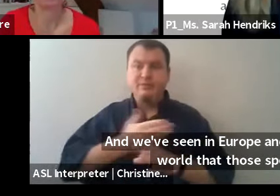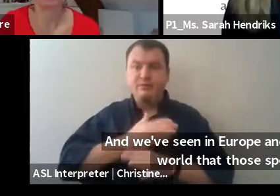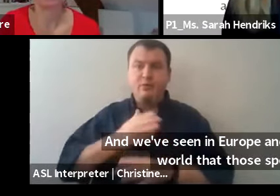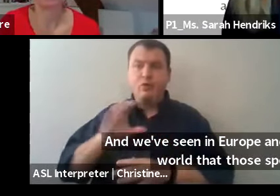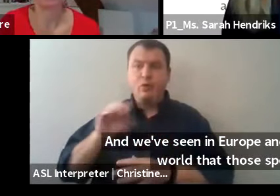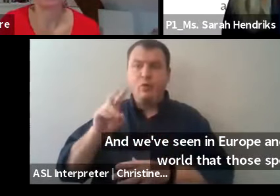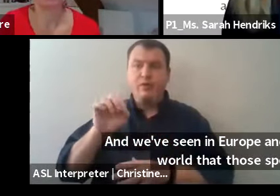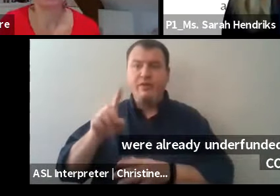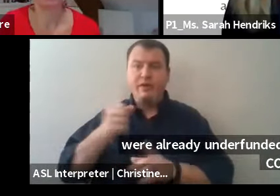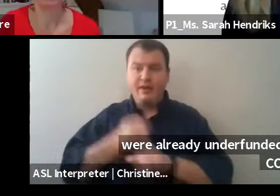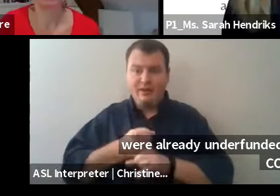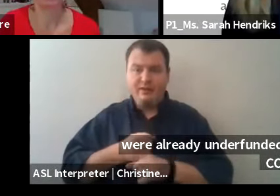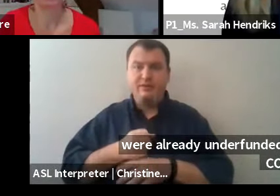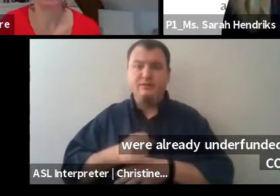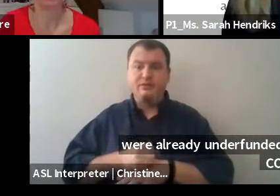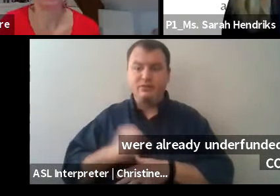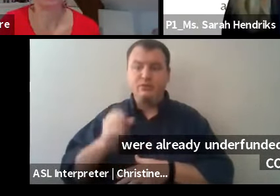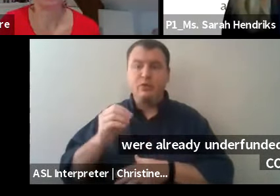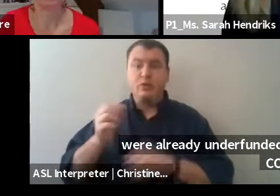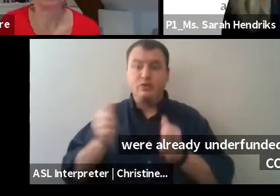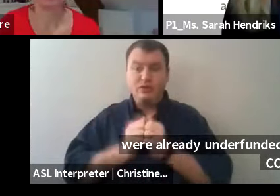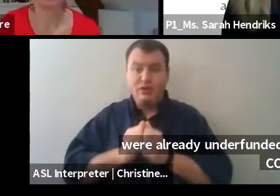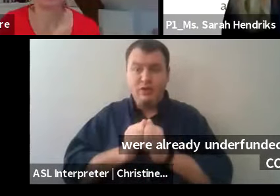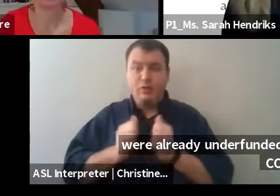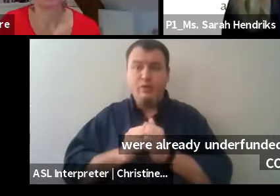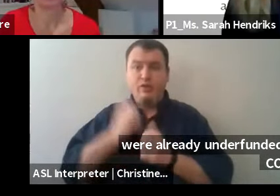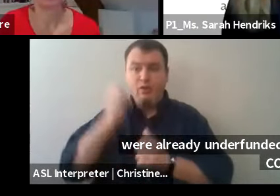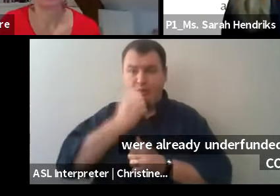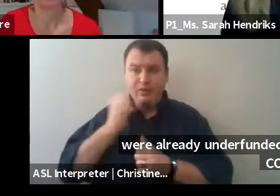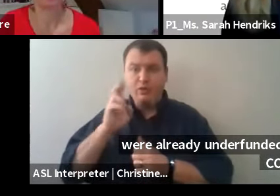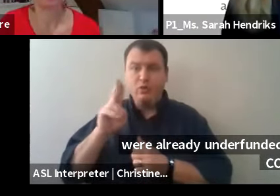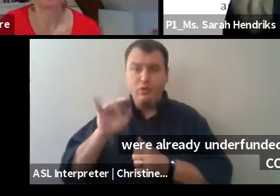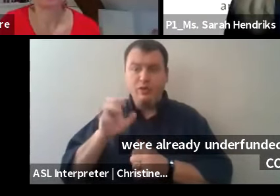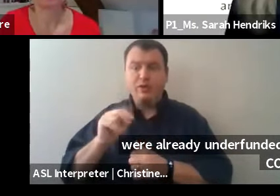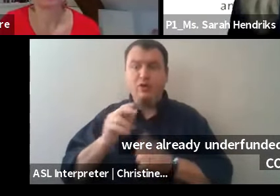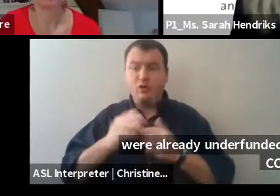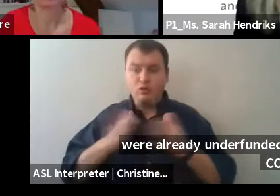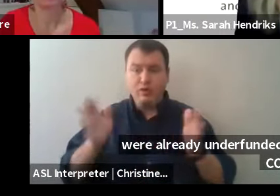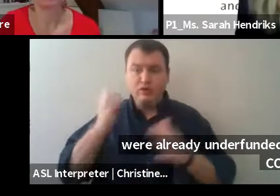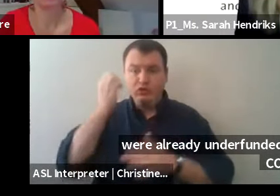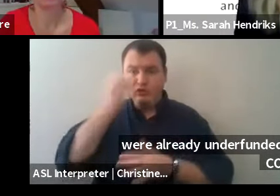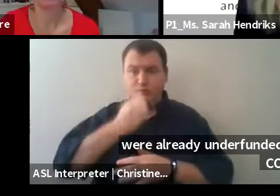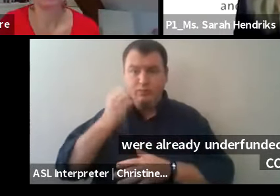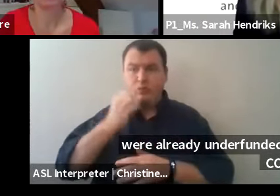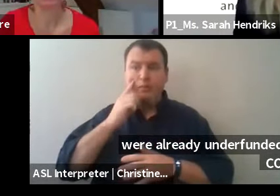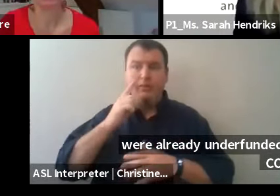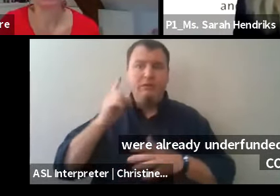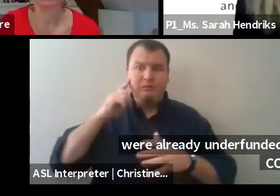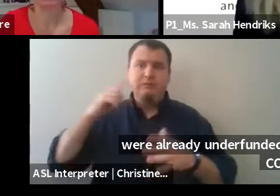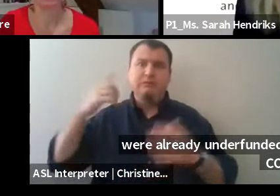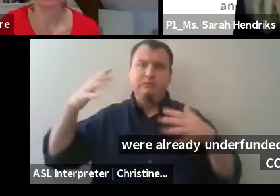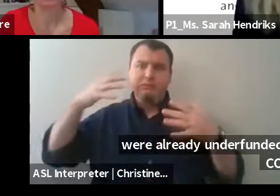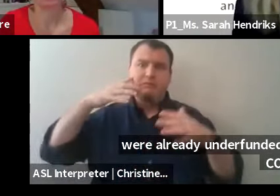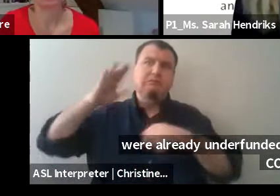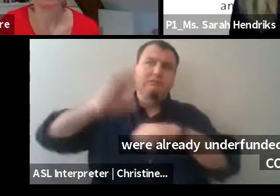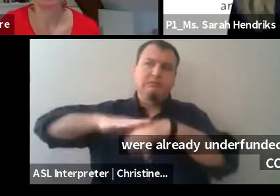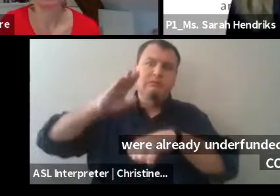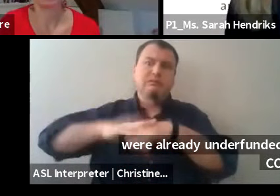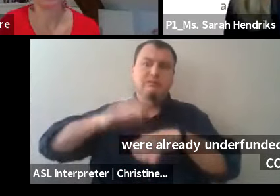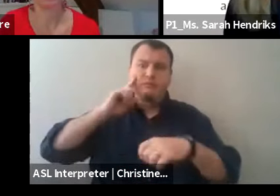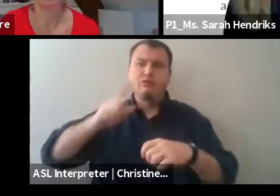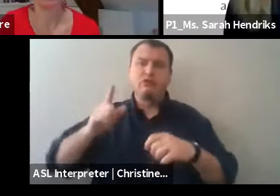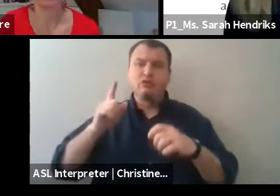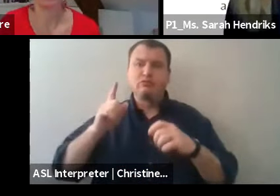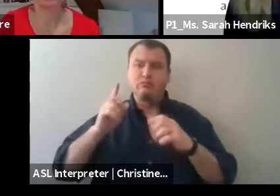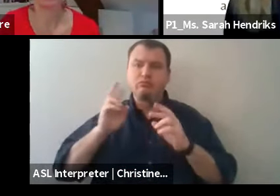hit. So together with the members of the European Women's Lobby across Europe, we've been ringing the alarm bell for a quick and urgent reaction